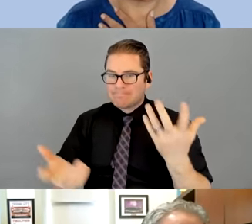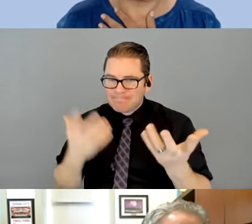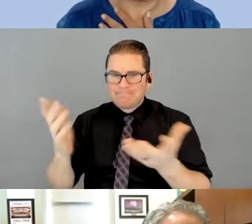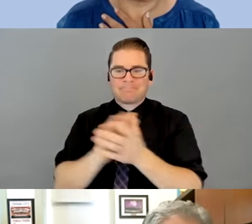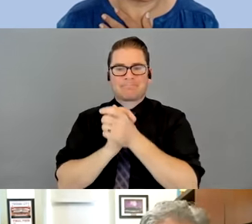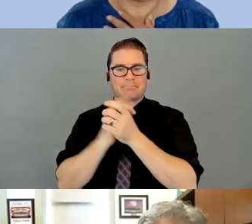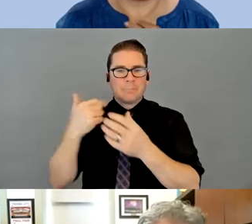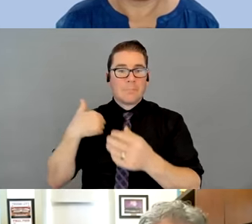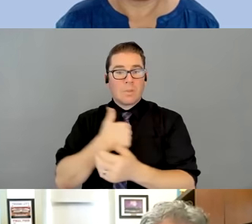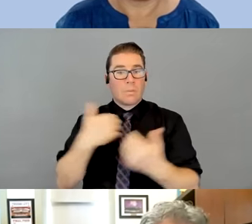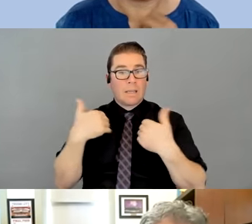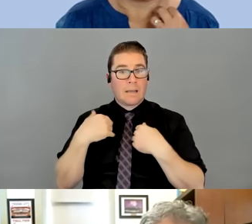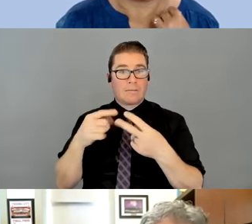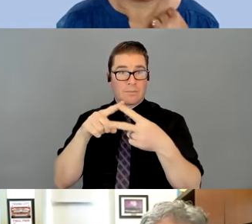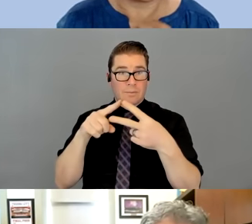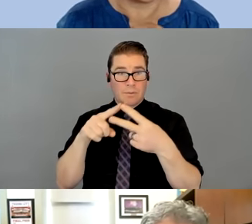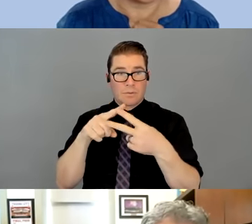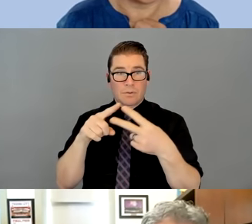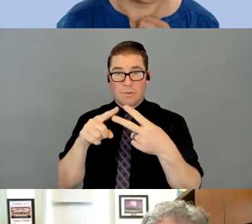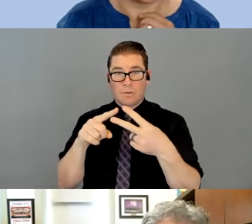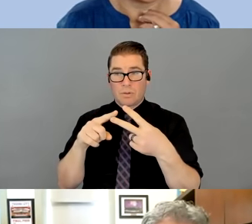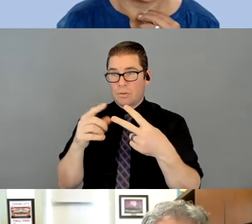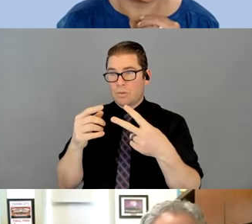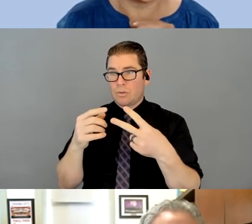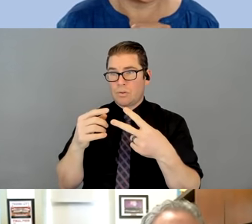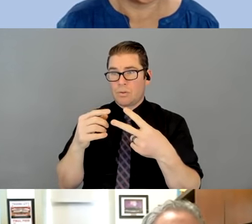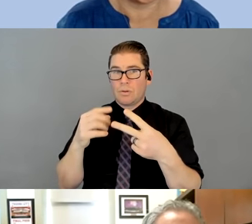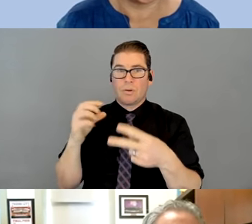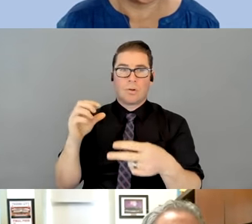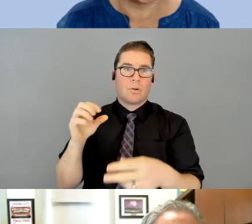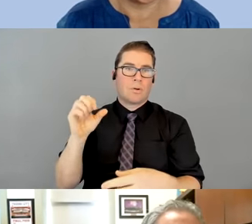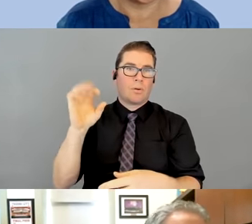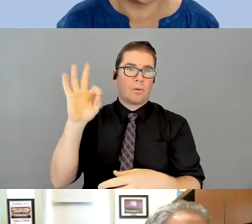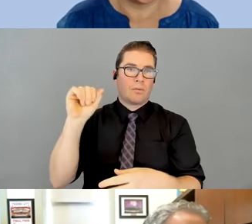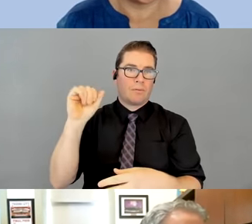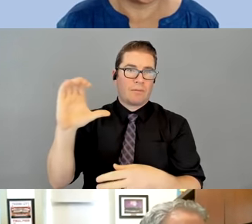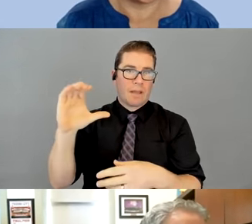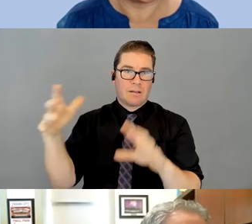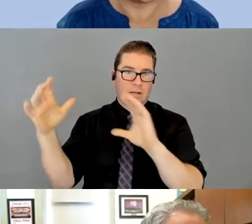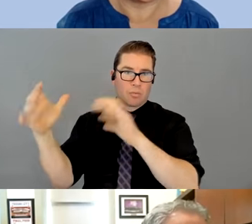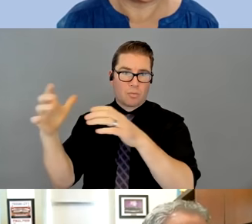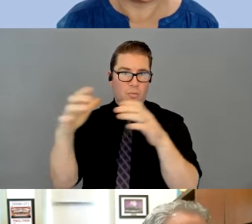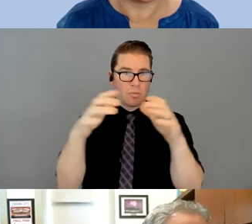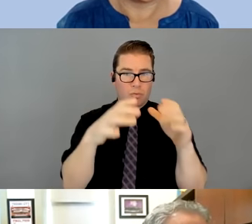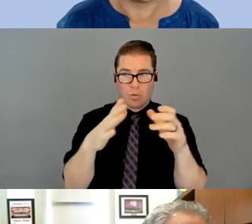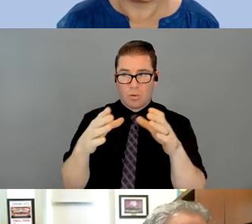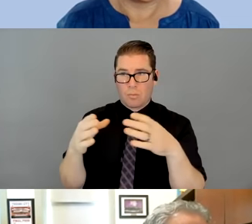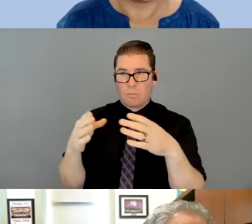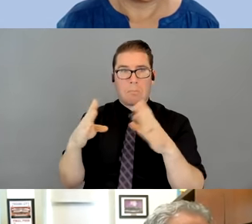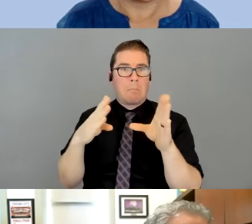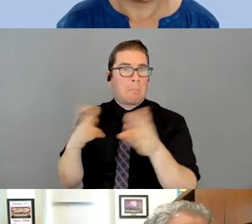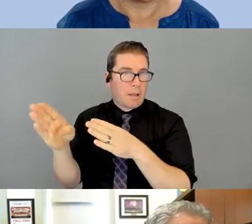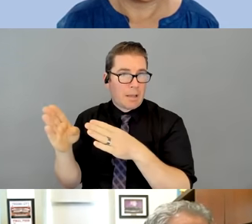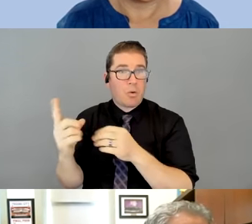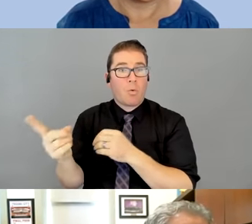We have two instructional faculty cohorts planned. One will be facilitated by